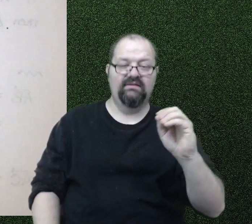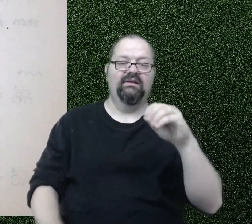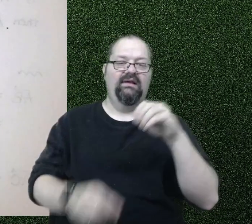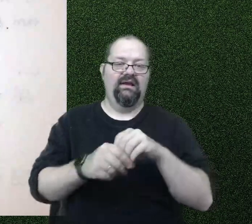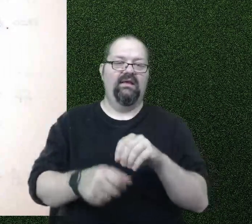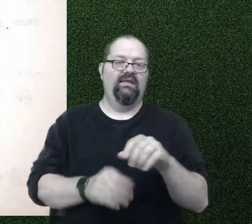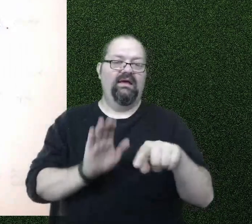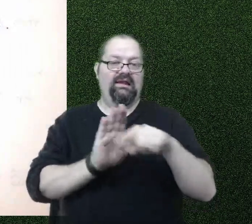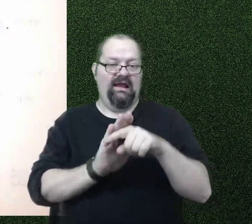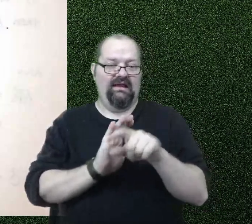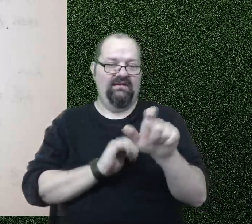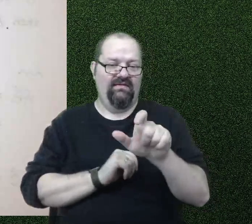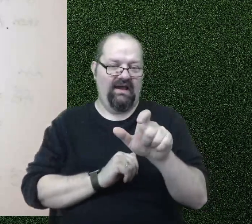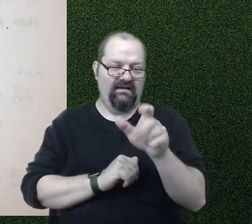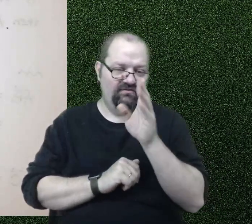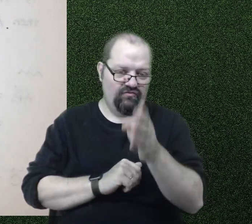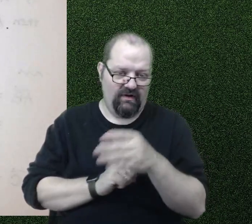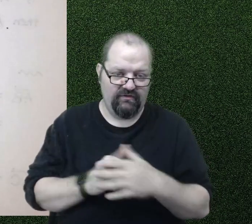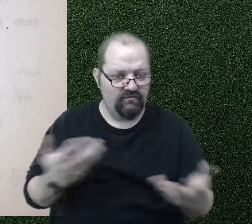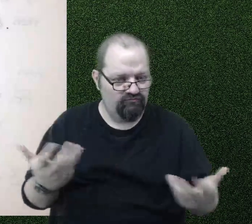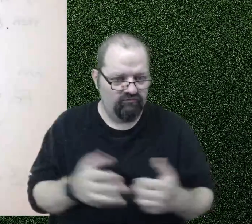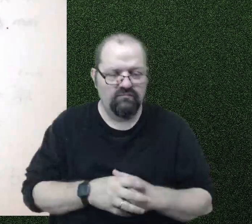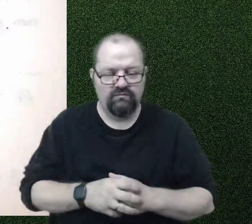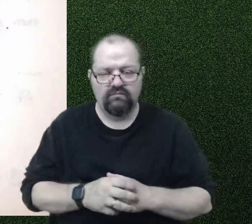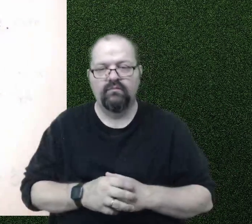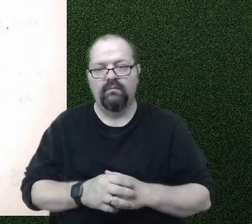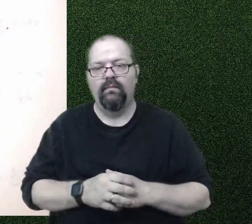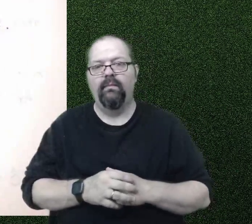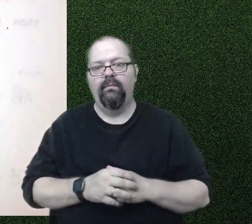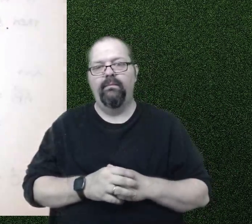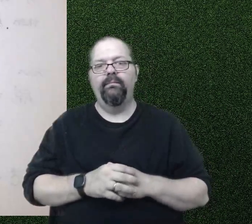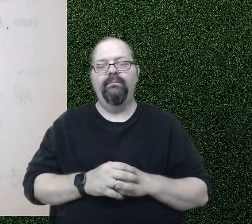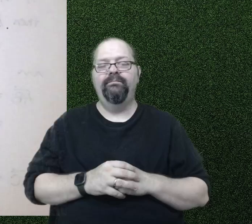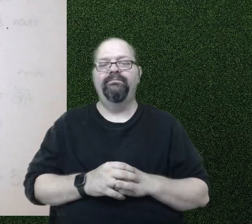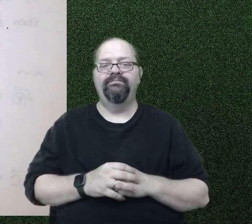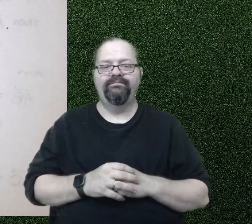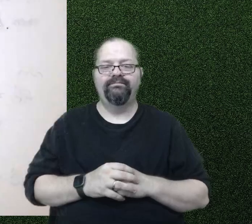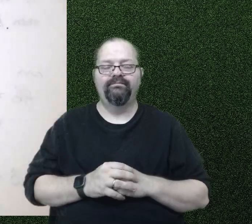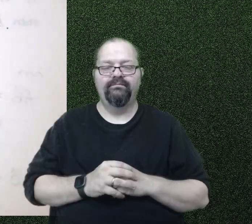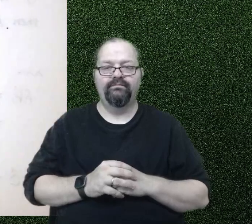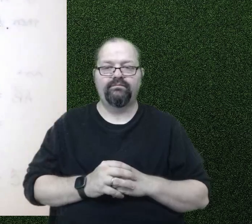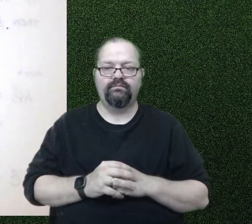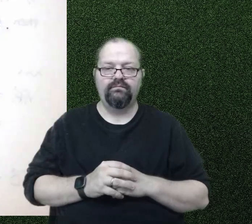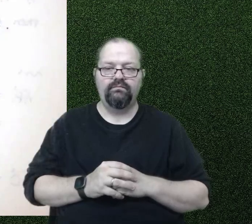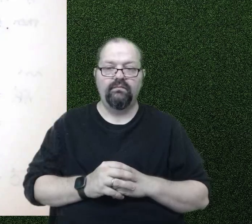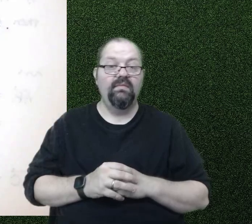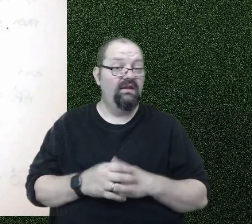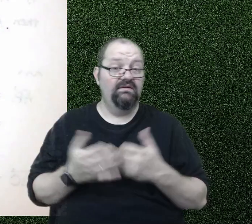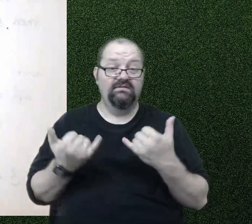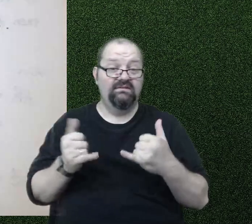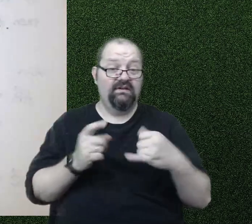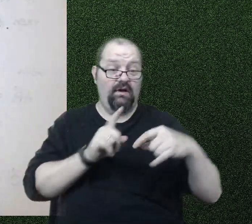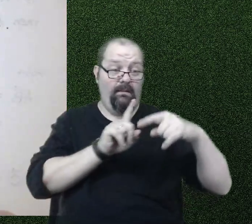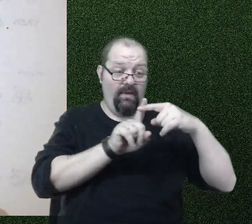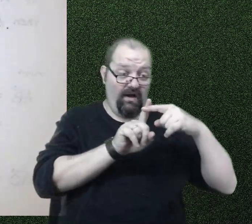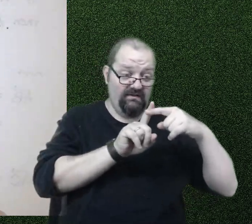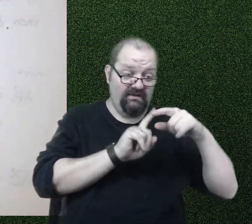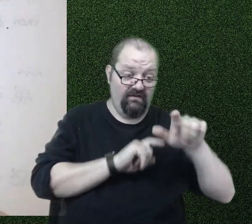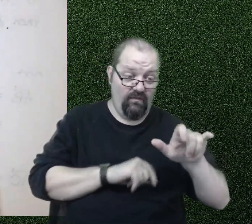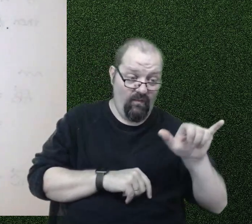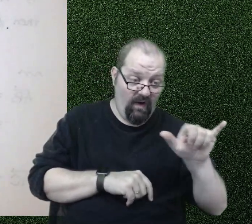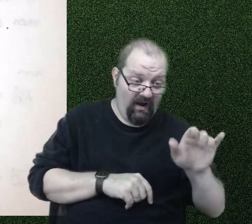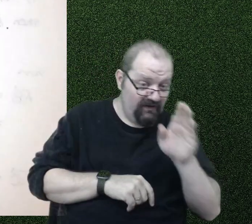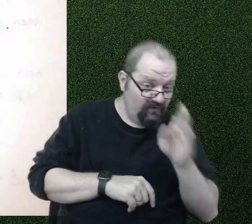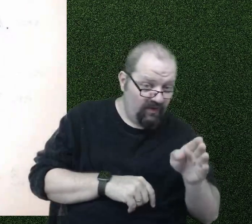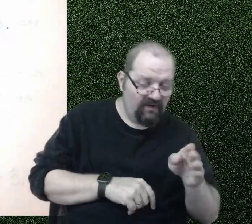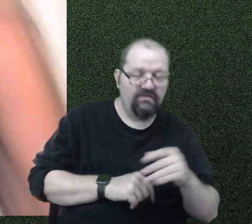just choose the right sign based on your choice of origin. That's the negative x direction, so I get a negative here. That's still positive y direction. So we're going to have the magnitude